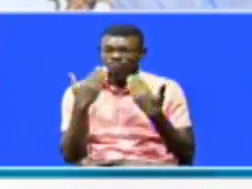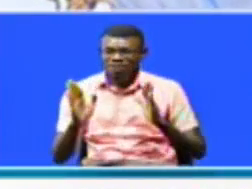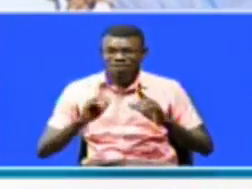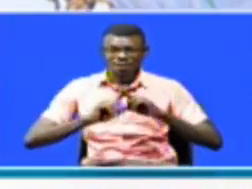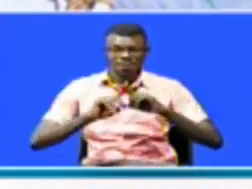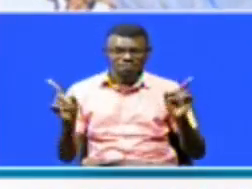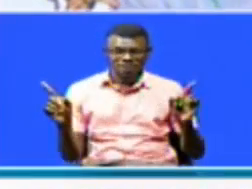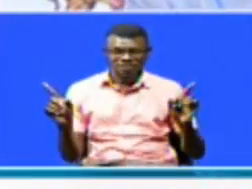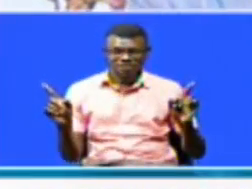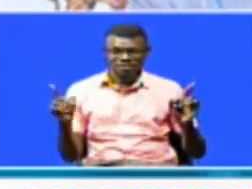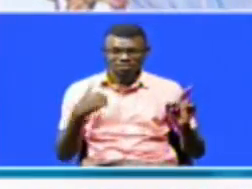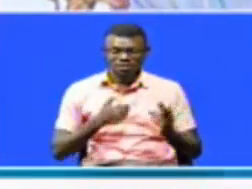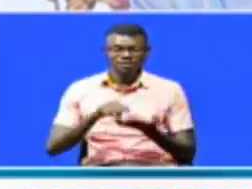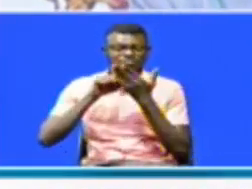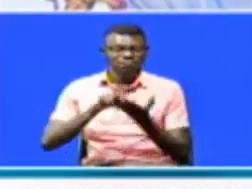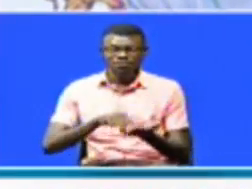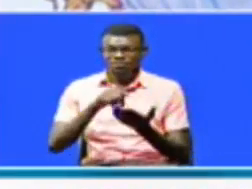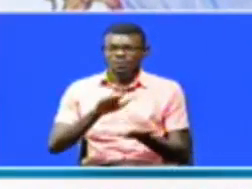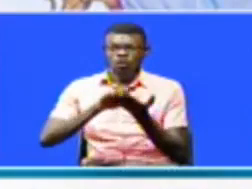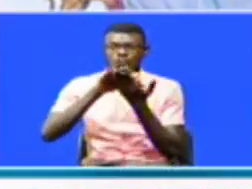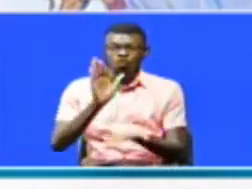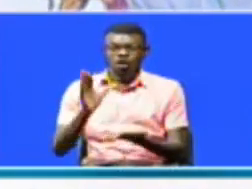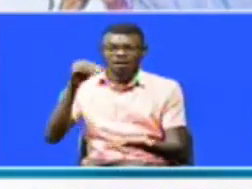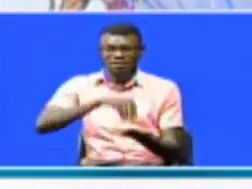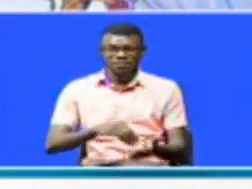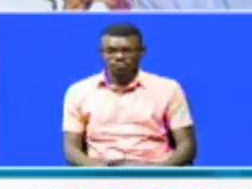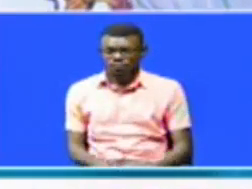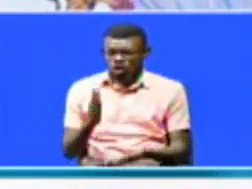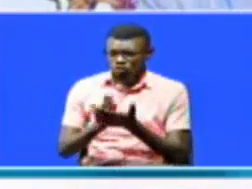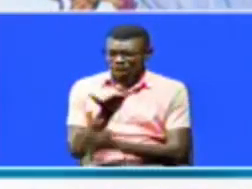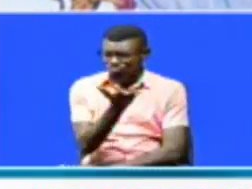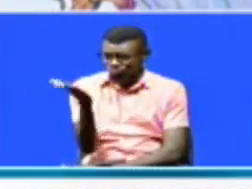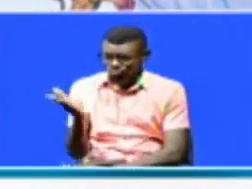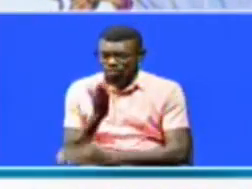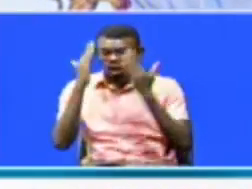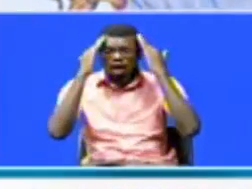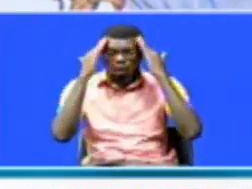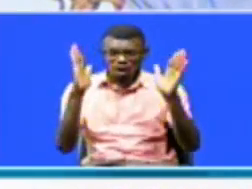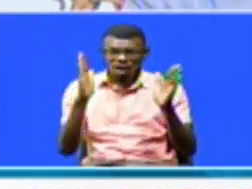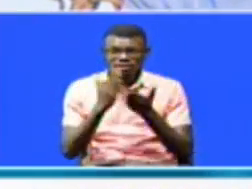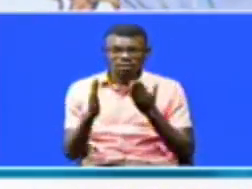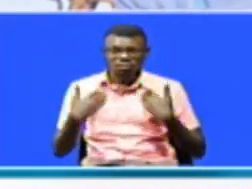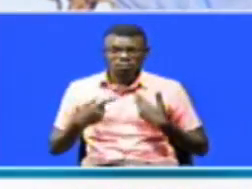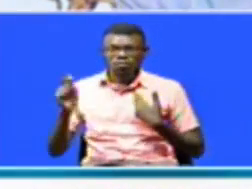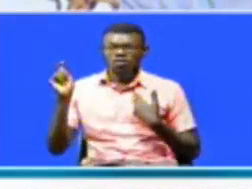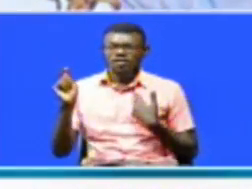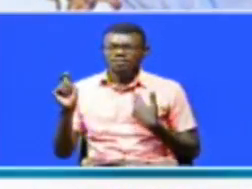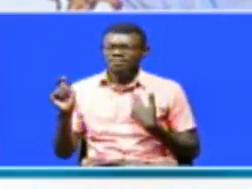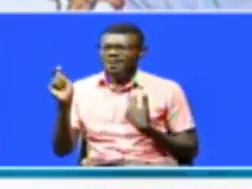ahead and emphasize once more. We do know that we do have Kenyans who have lost their loved ones in